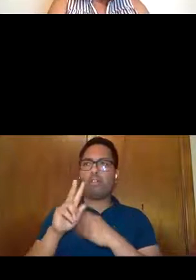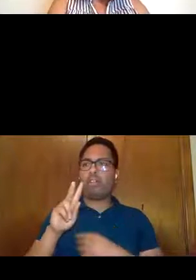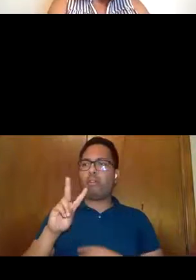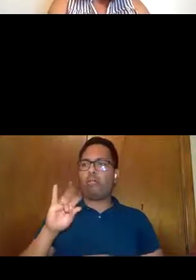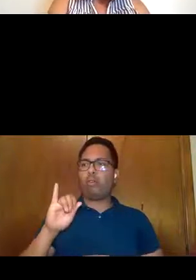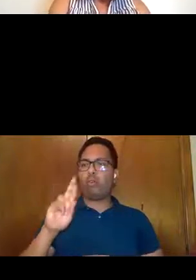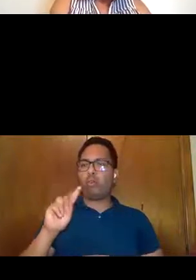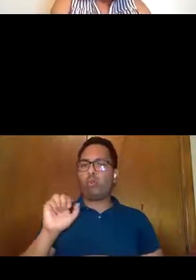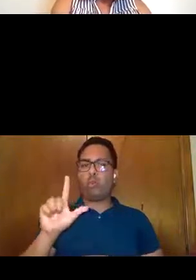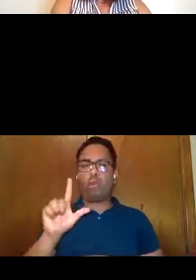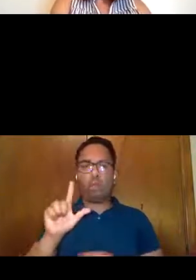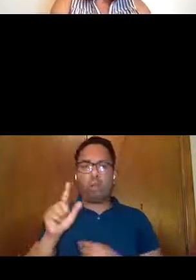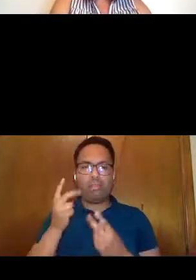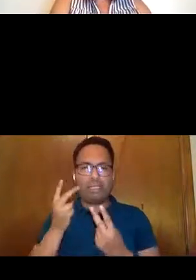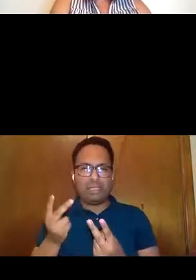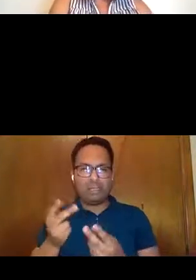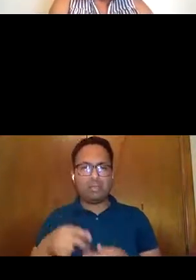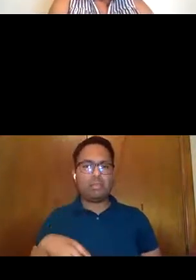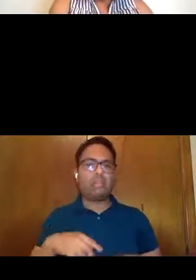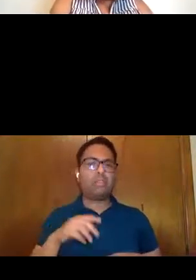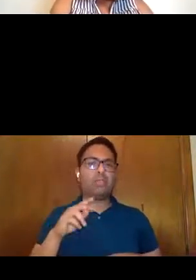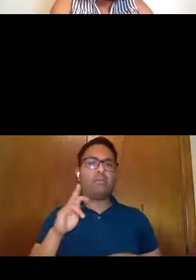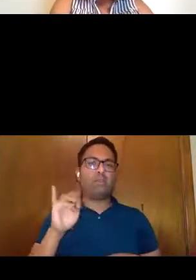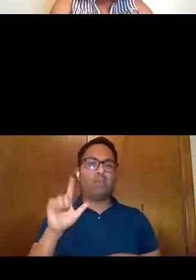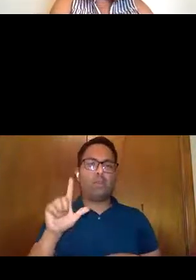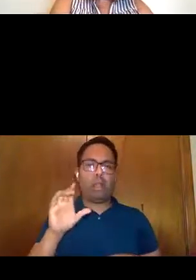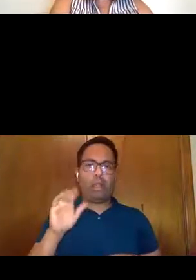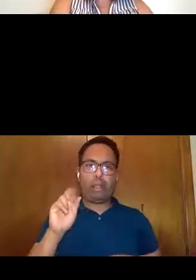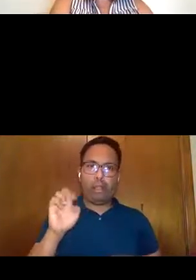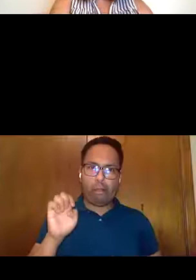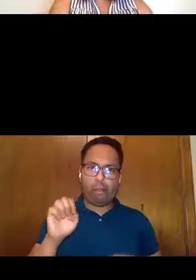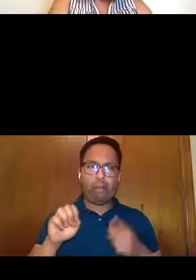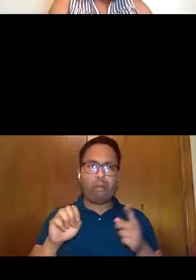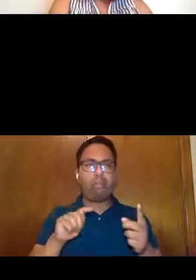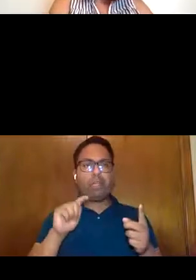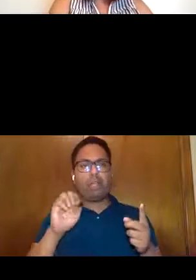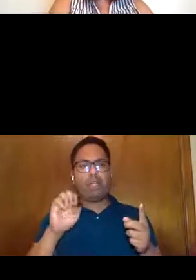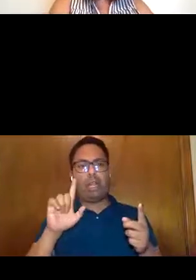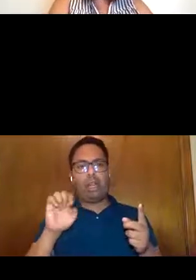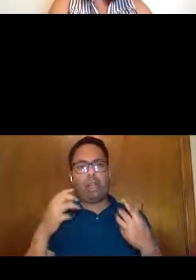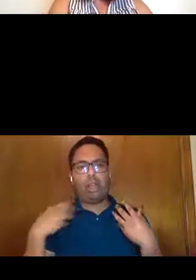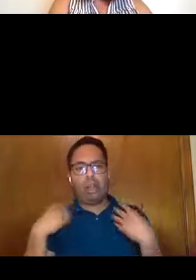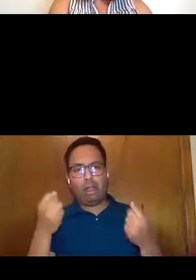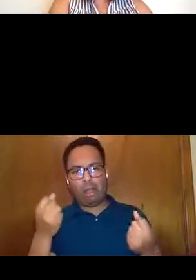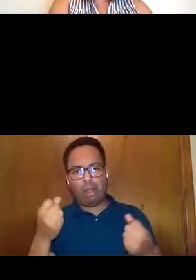telecare, telehealth, virtual care,